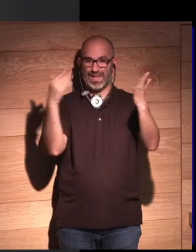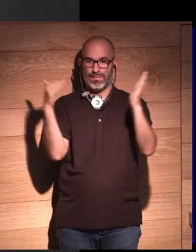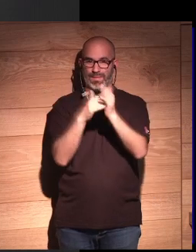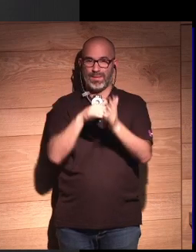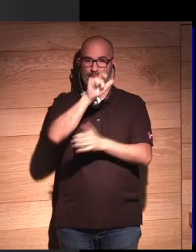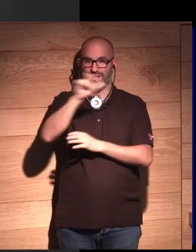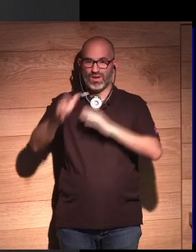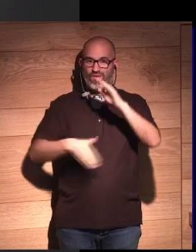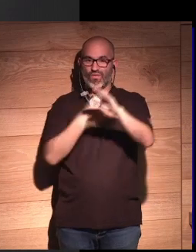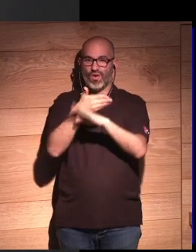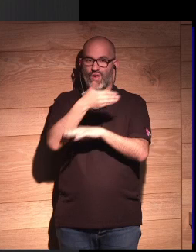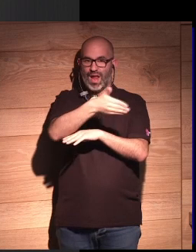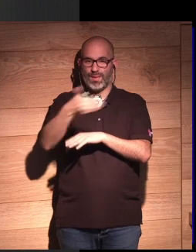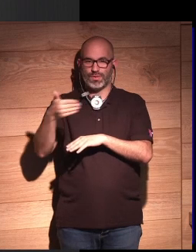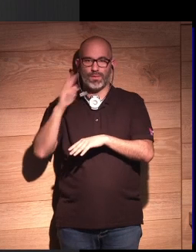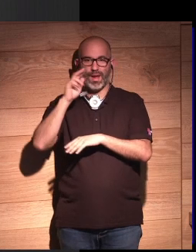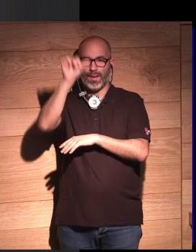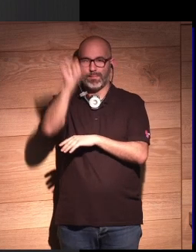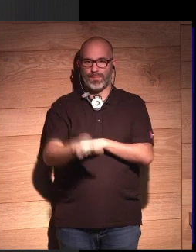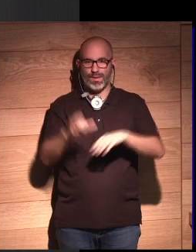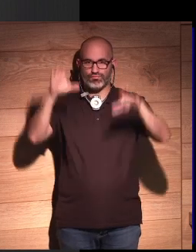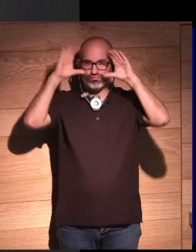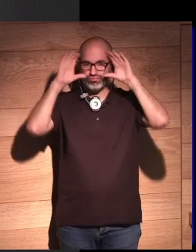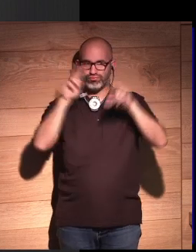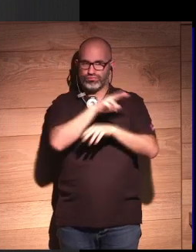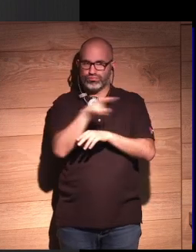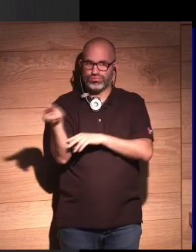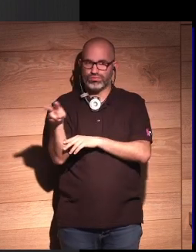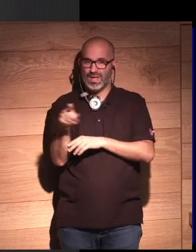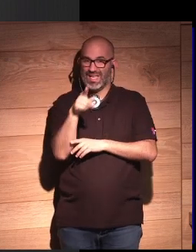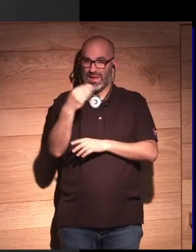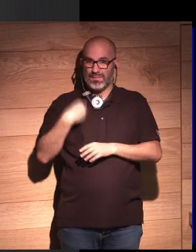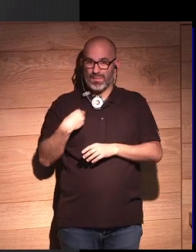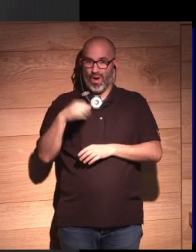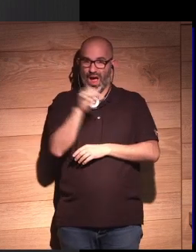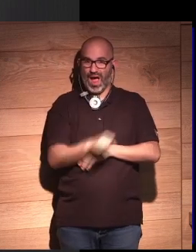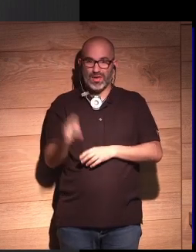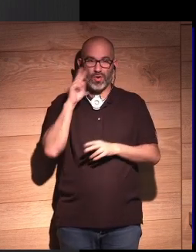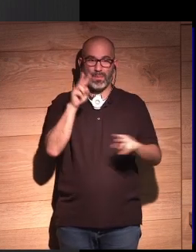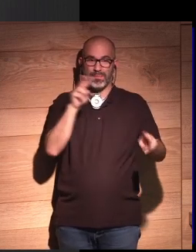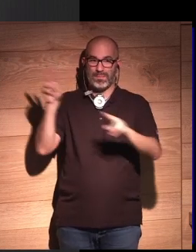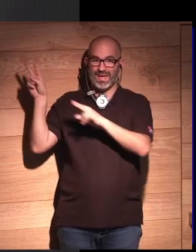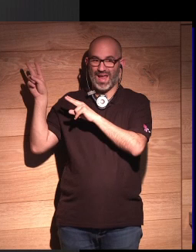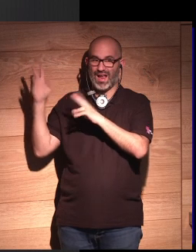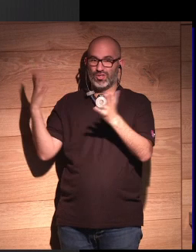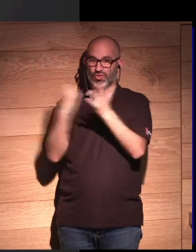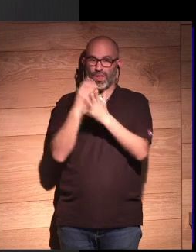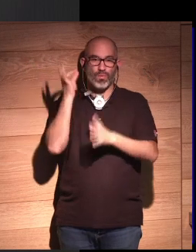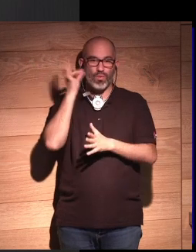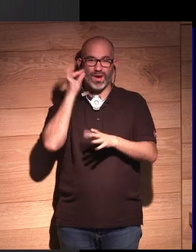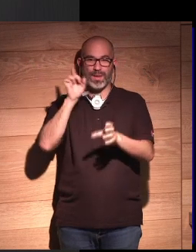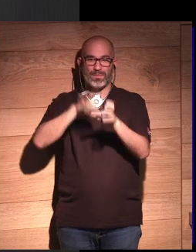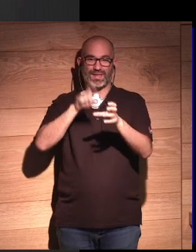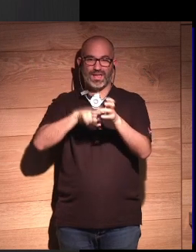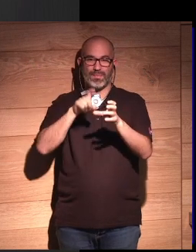So that year, that very year, 2016, look at all of the women in this show. It's almost